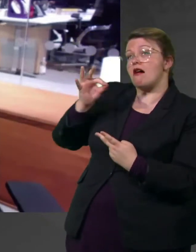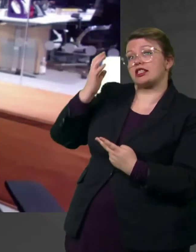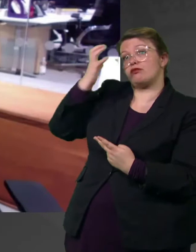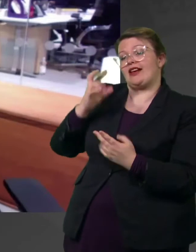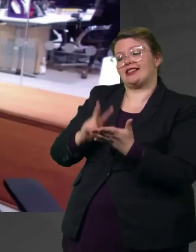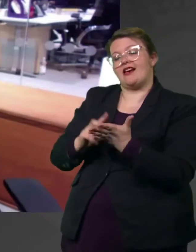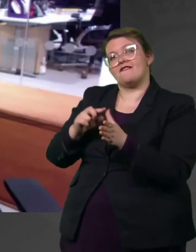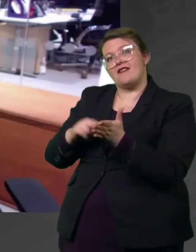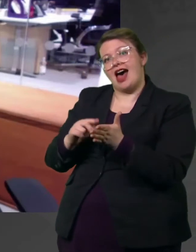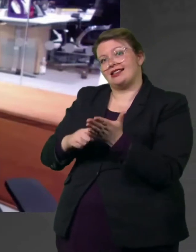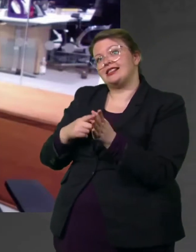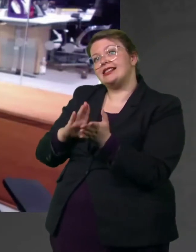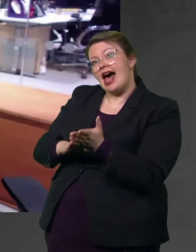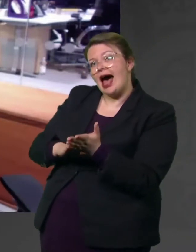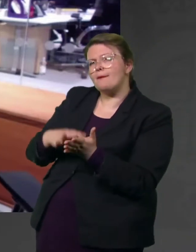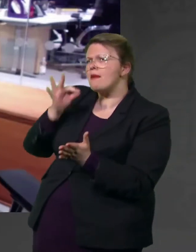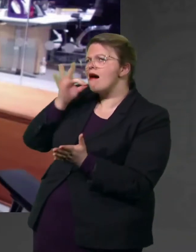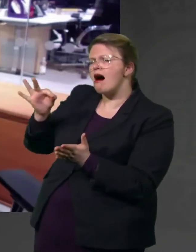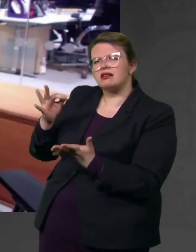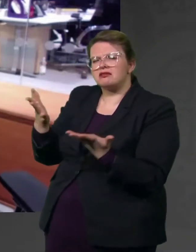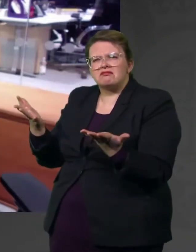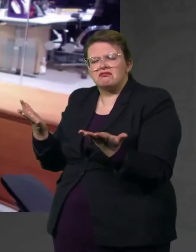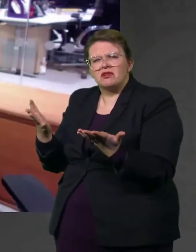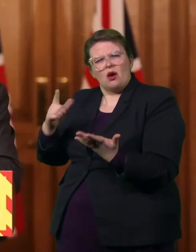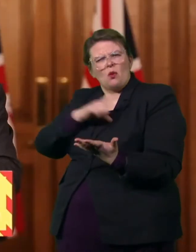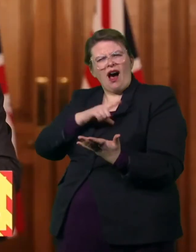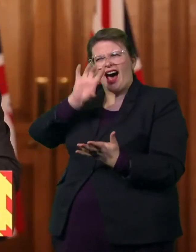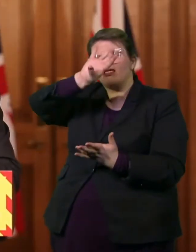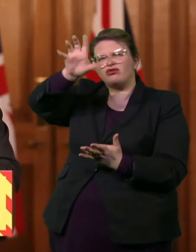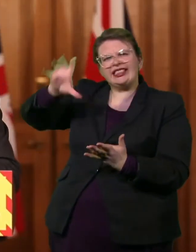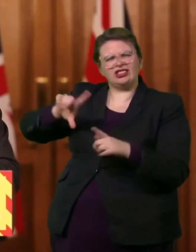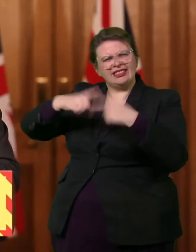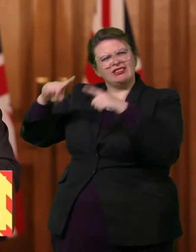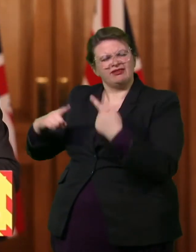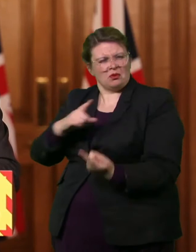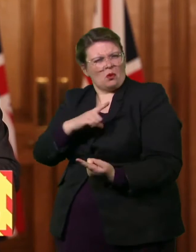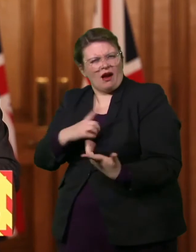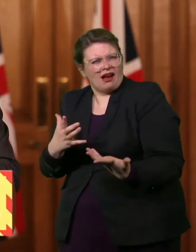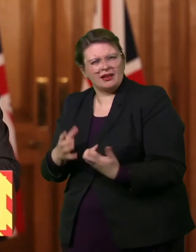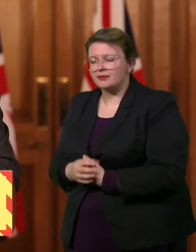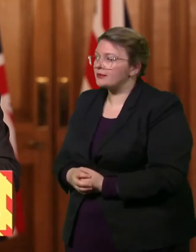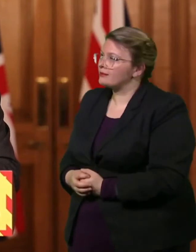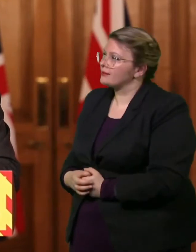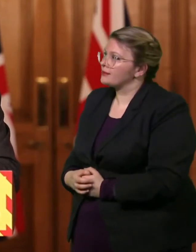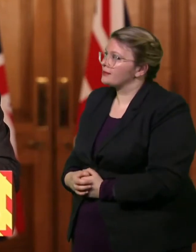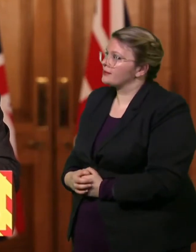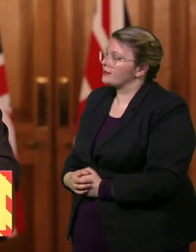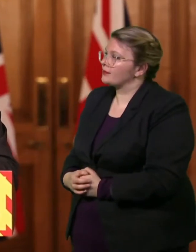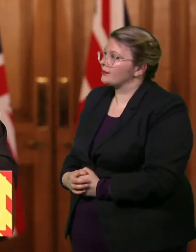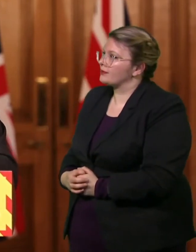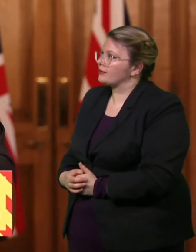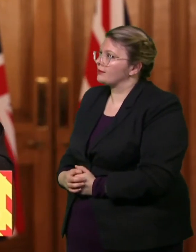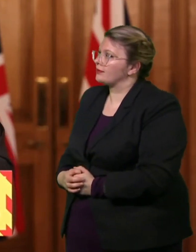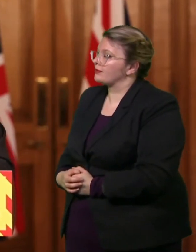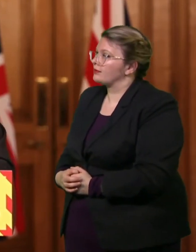what's behind those regional differences? Thanks very much, Liz. So we